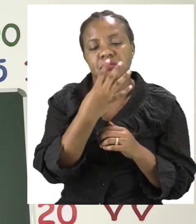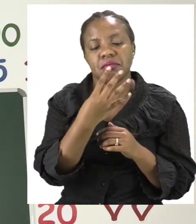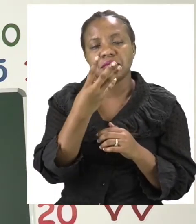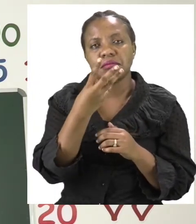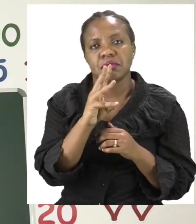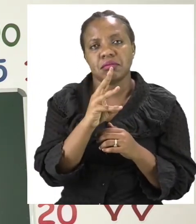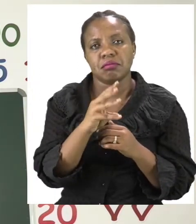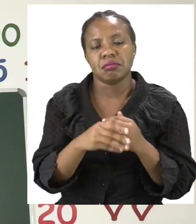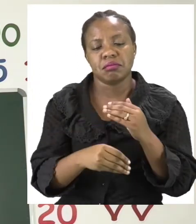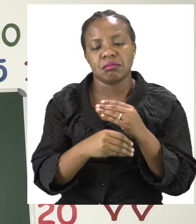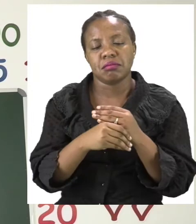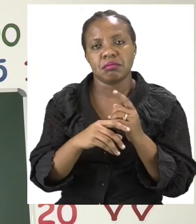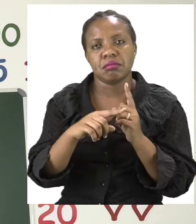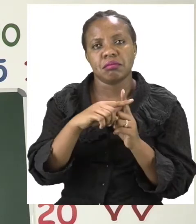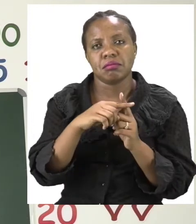46 plus